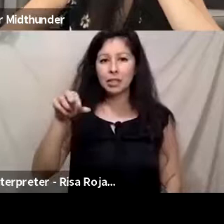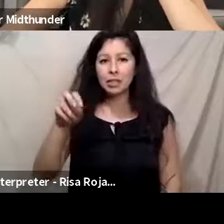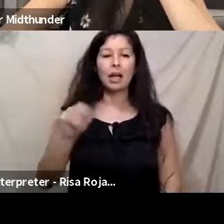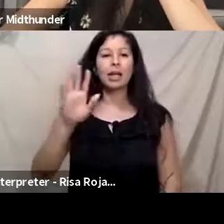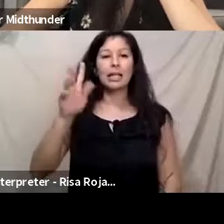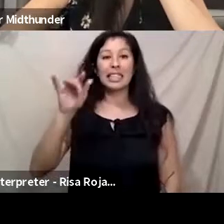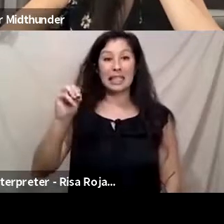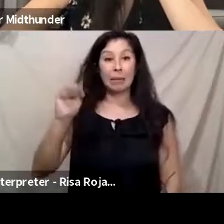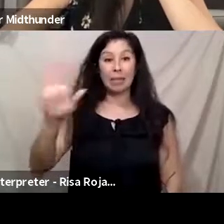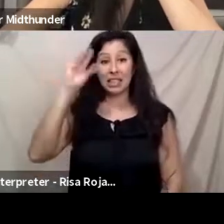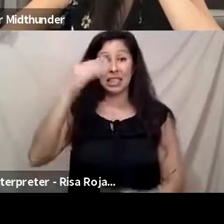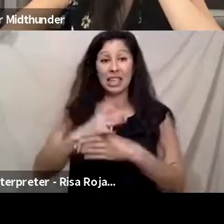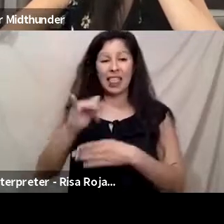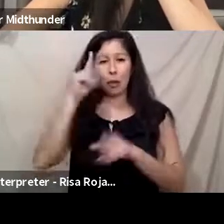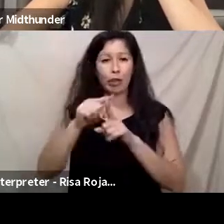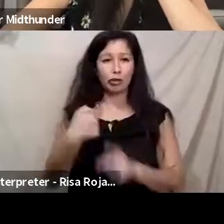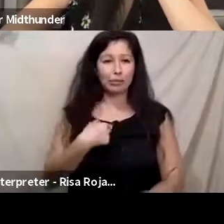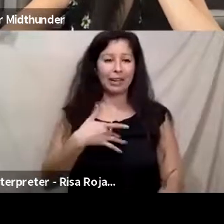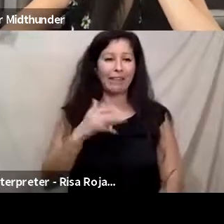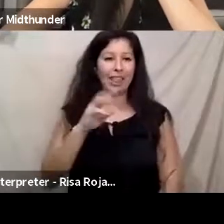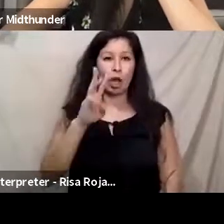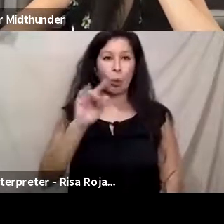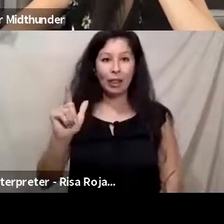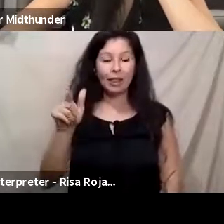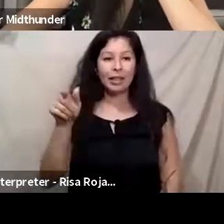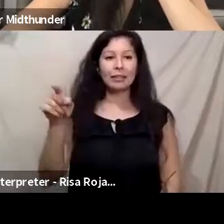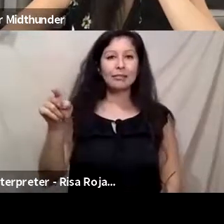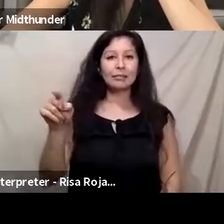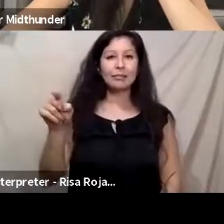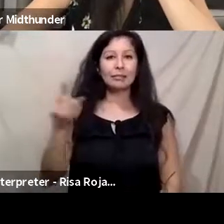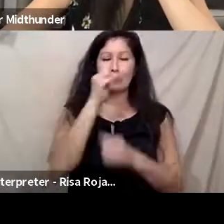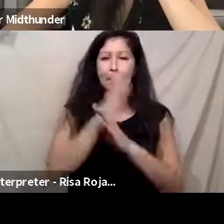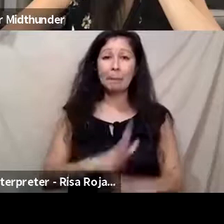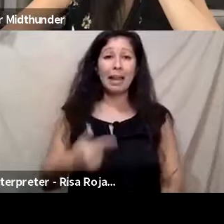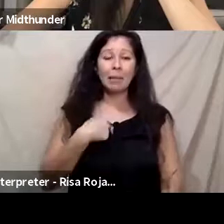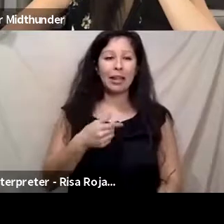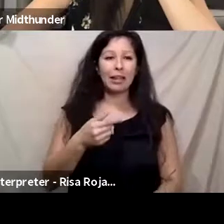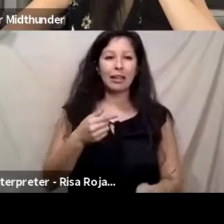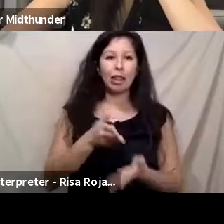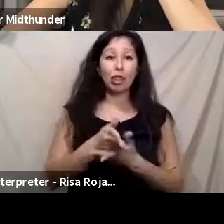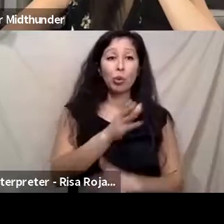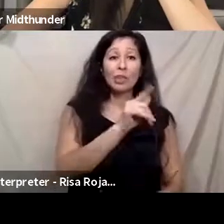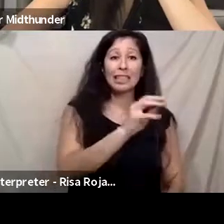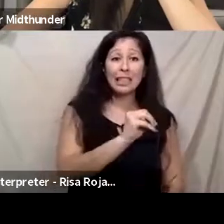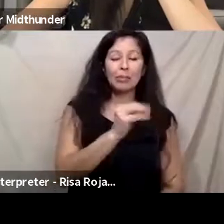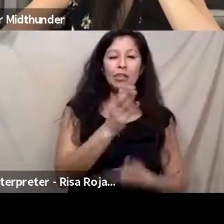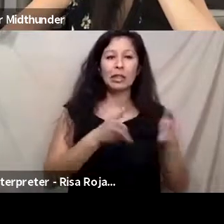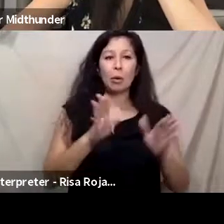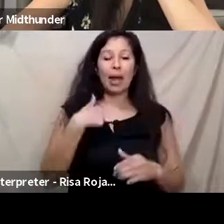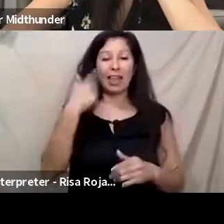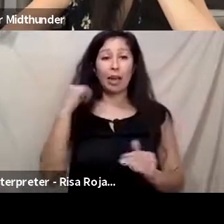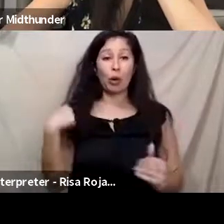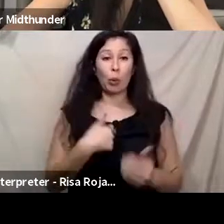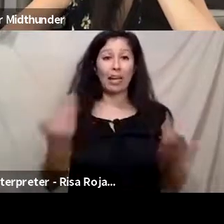like a brother to me. And I feel like Will blessed me through Tim. And so in some ways, I think we're all here because